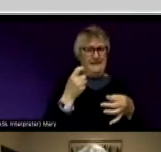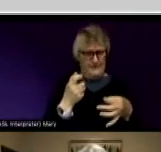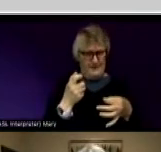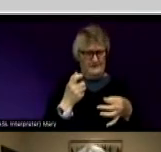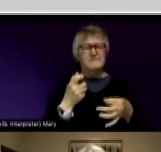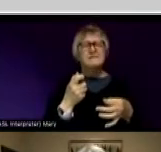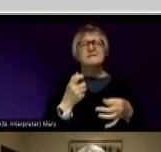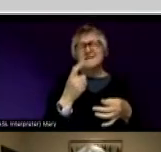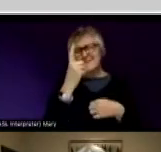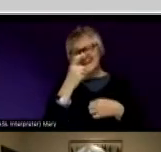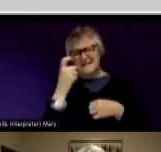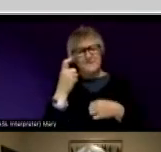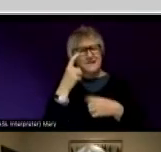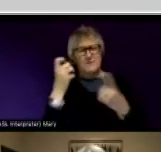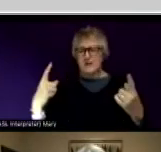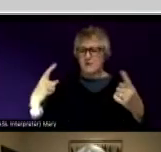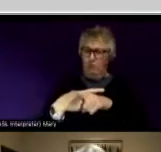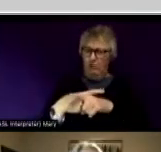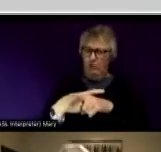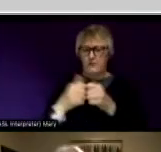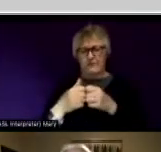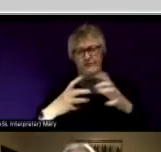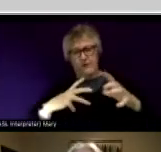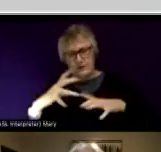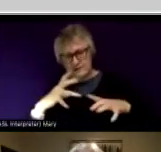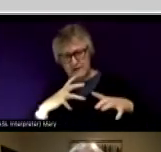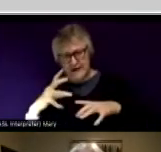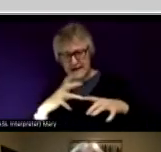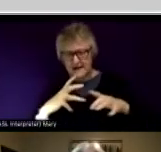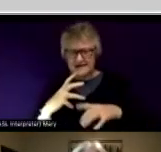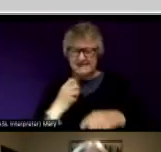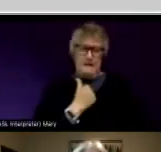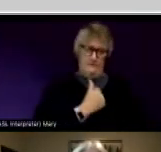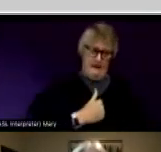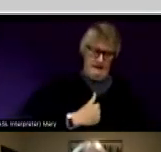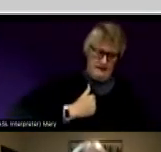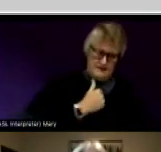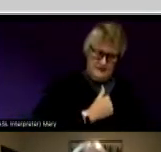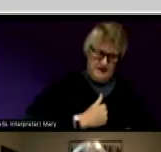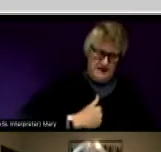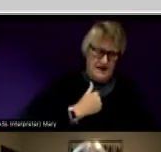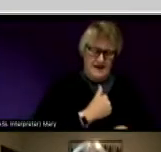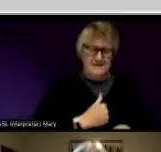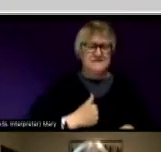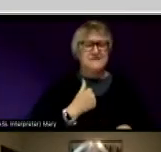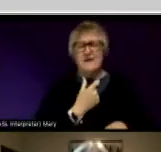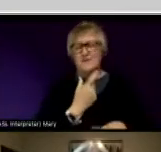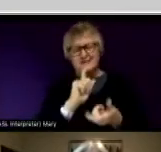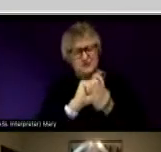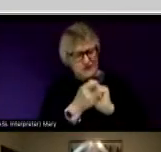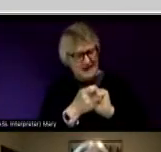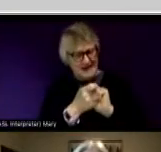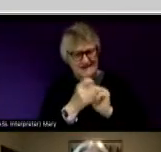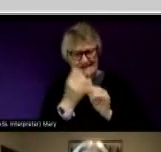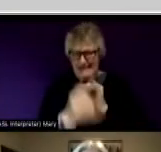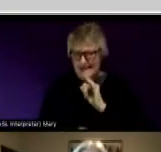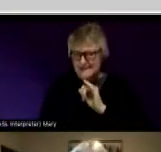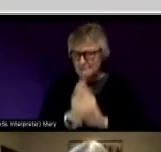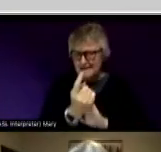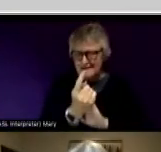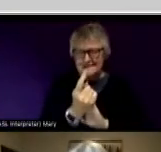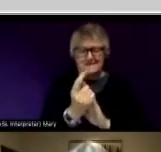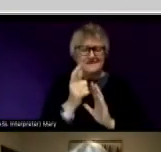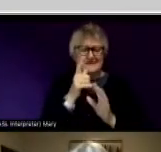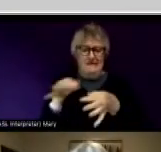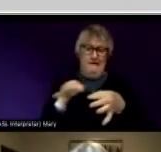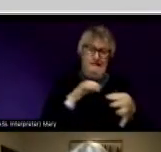may have caused and wondering why it wasn't on the last Tuesday of the month like it usually is. The last bit I'm going to say before I kick it over